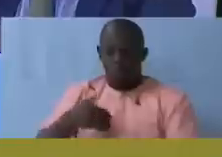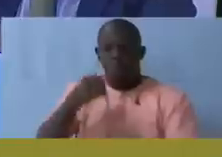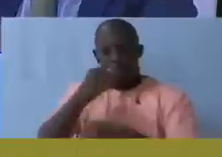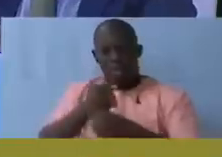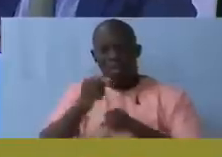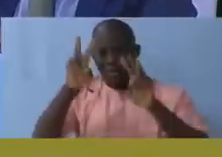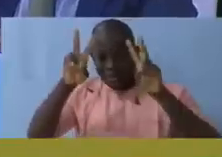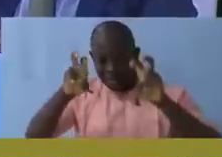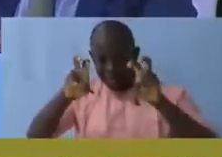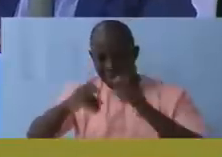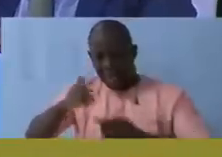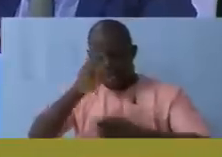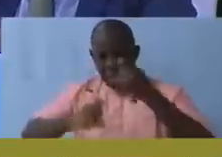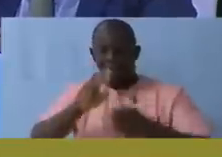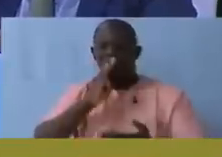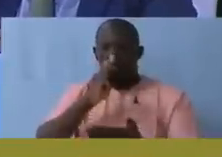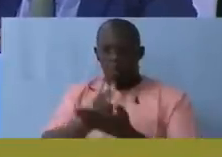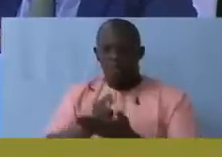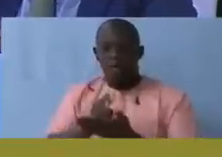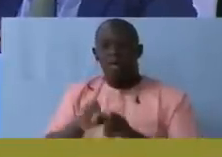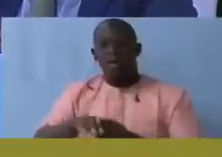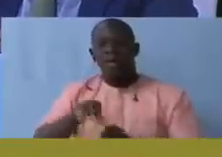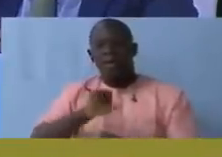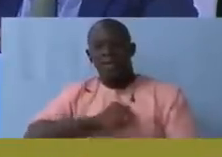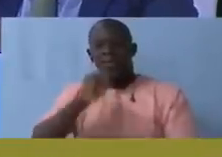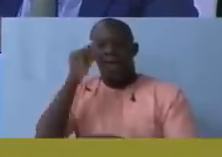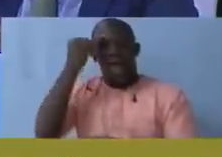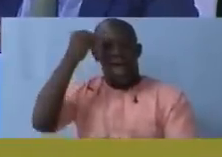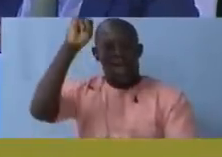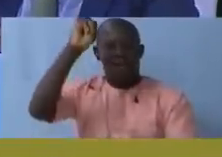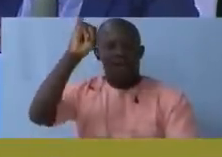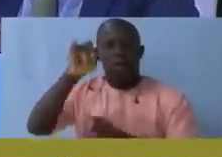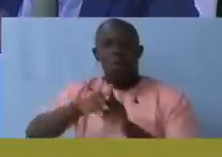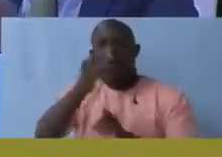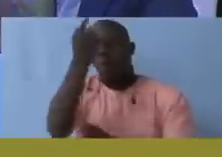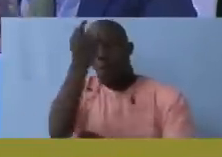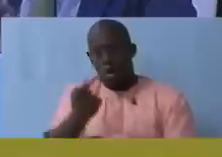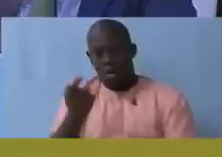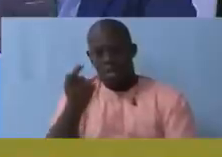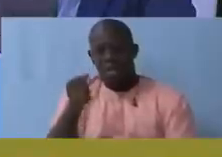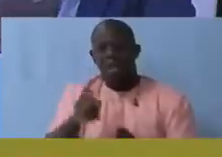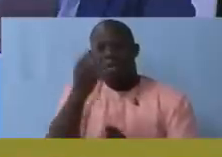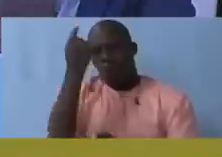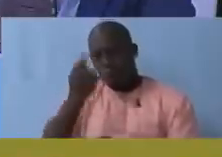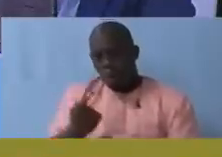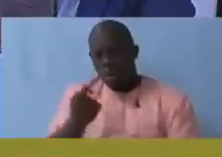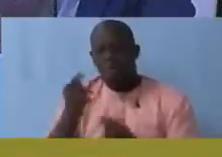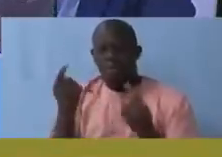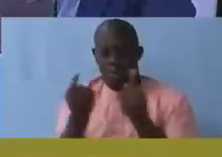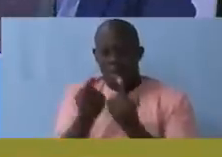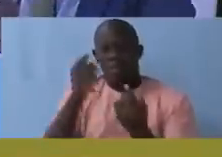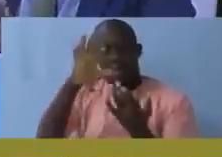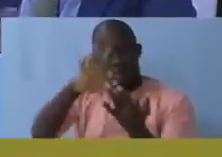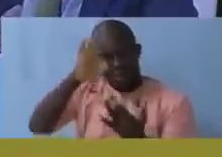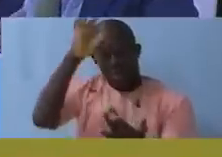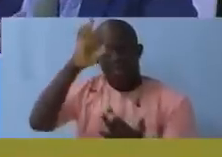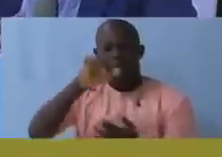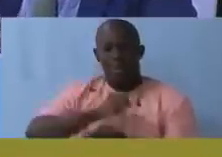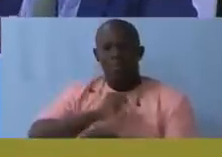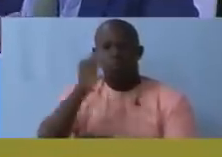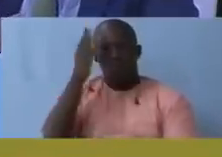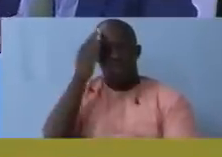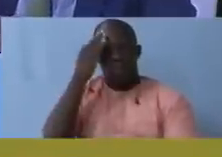And then, so I suggested to him, but the only option is, I know